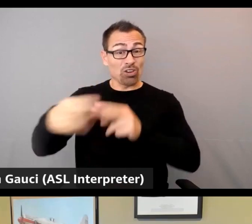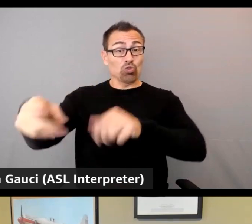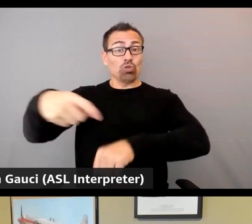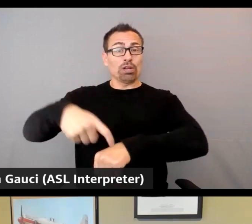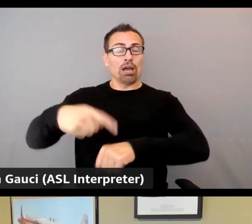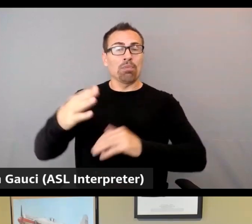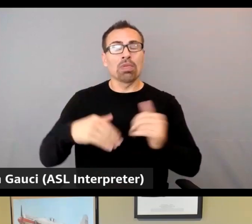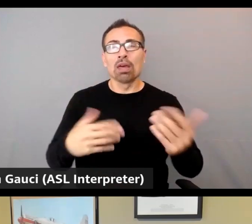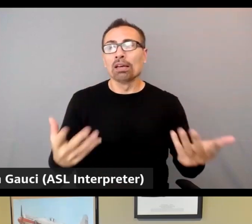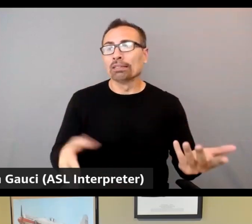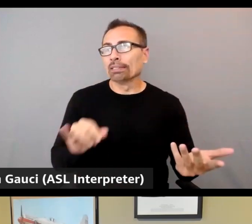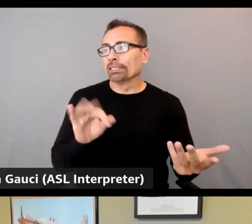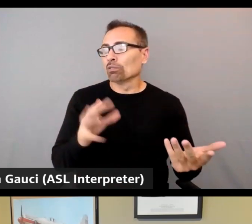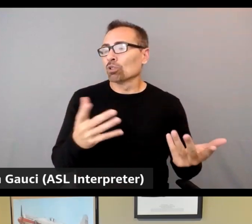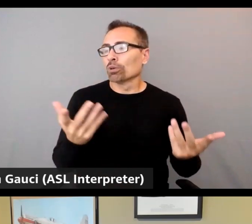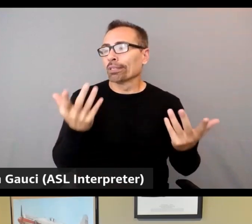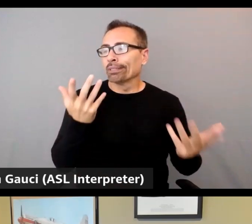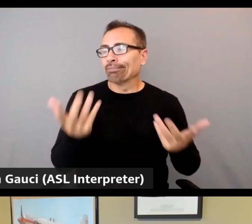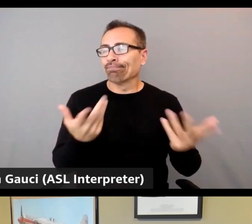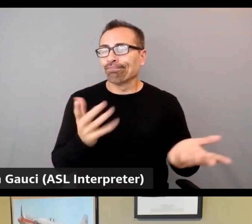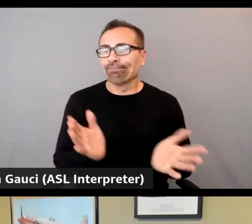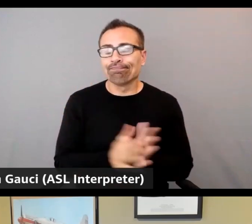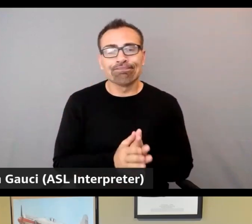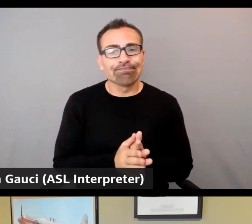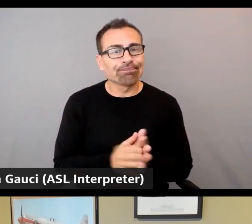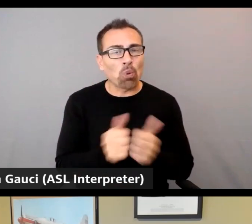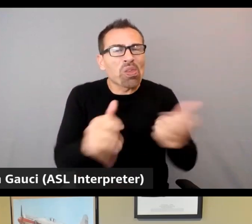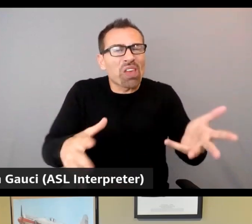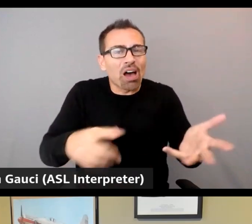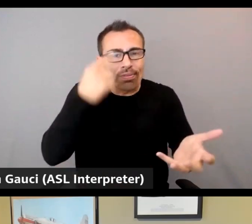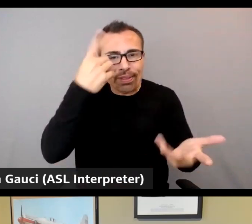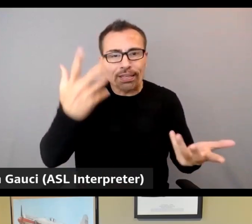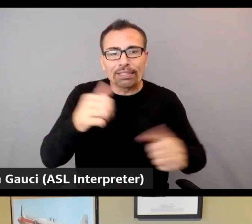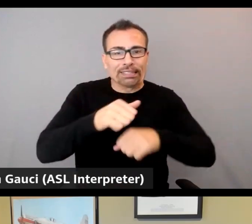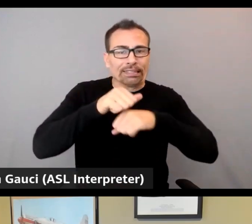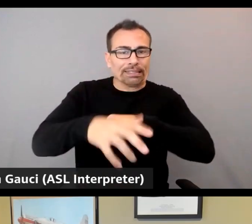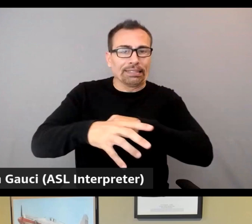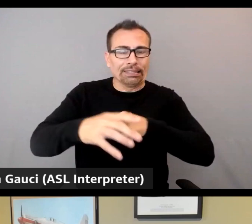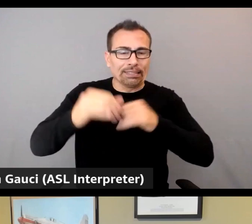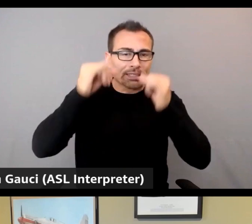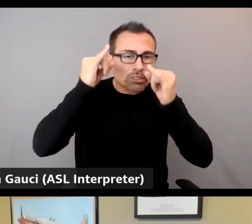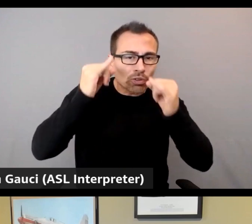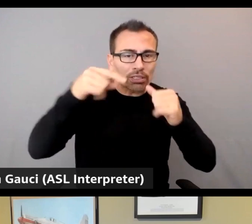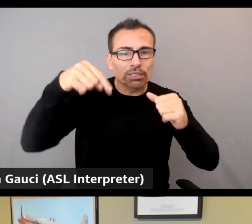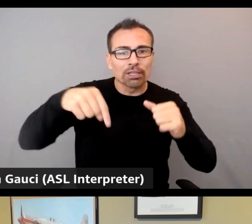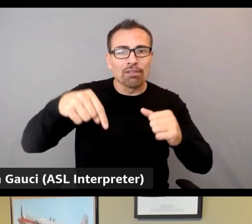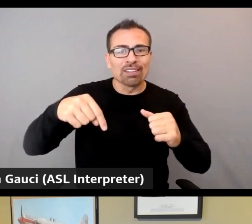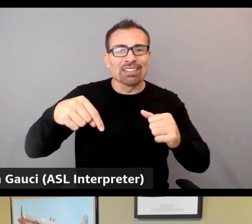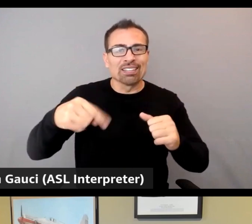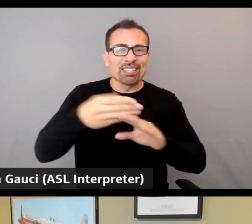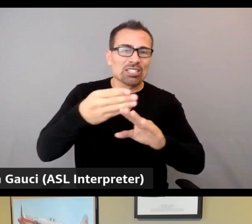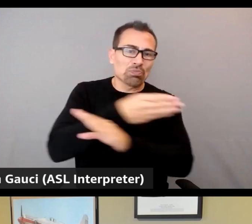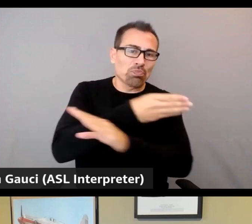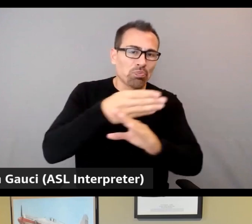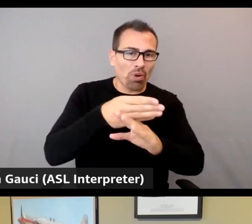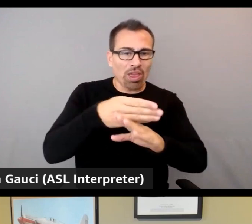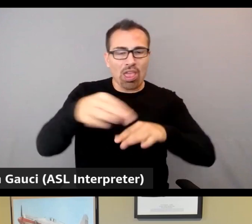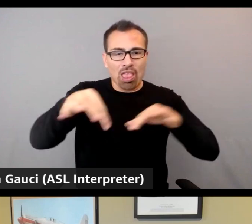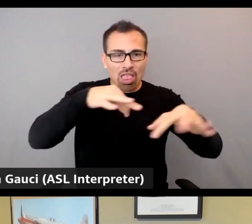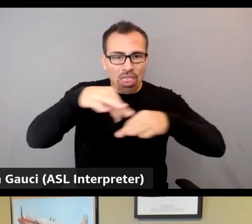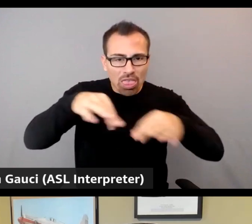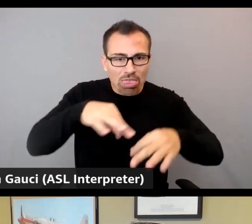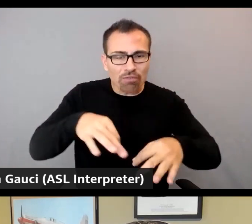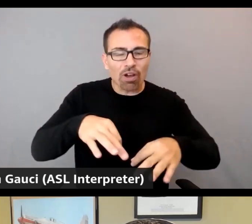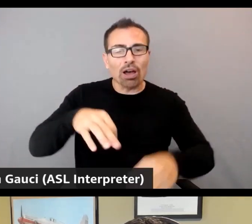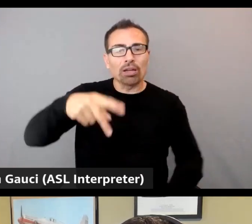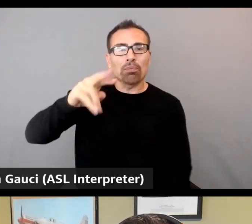just like without thinking about it, sending the instructions of these predefined pulses that the hardware vendor